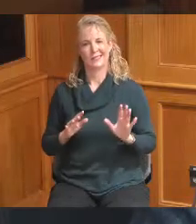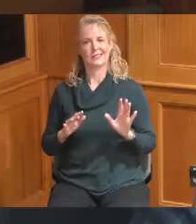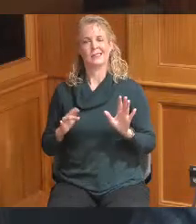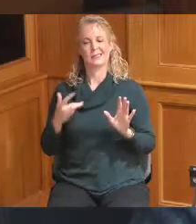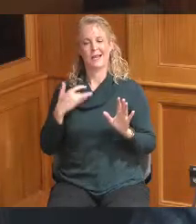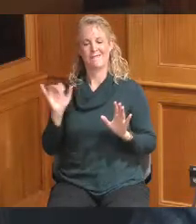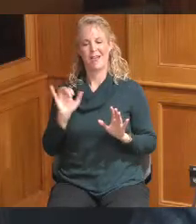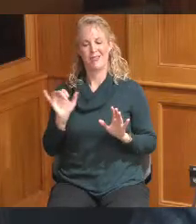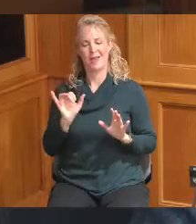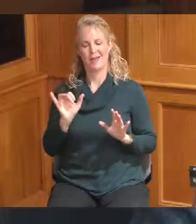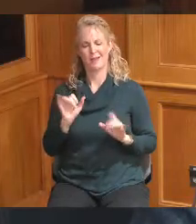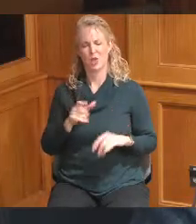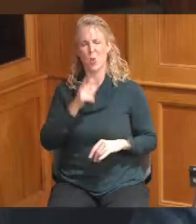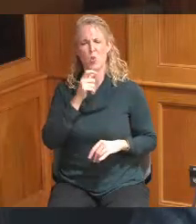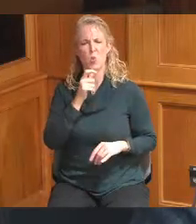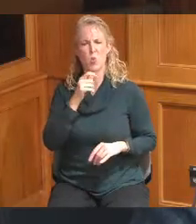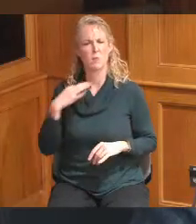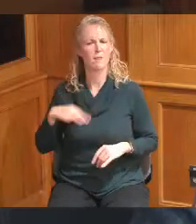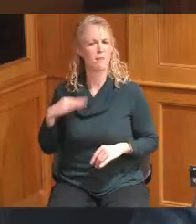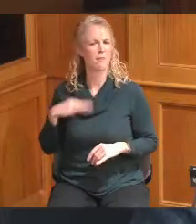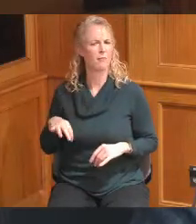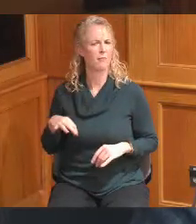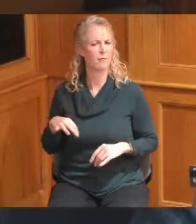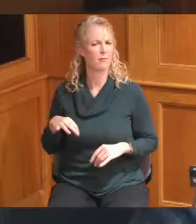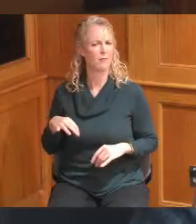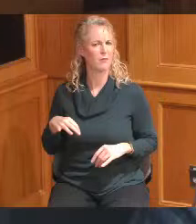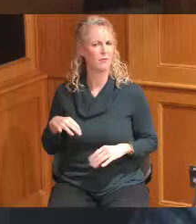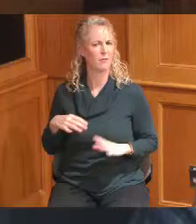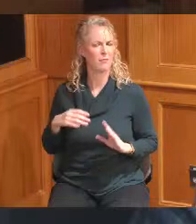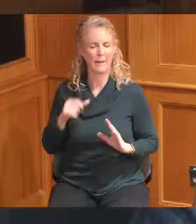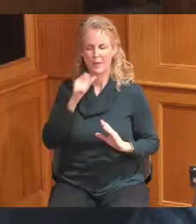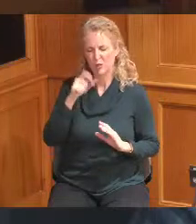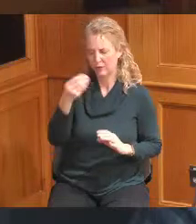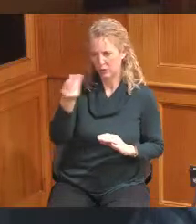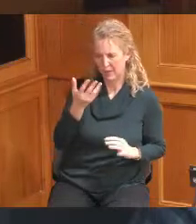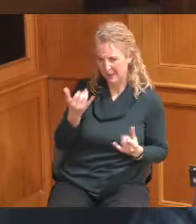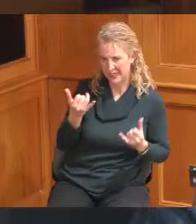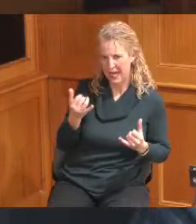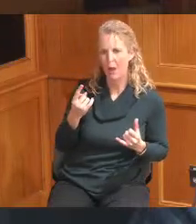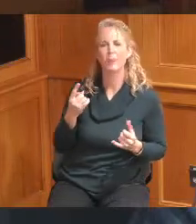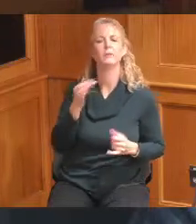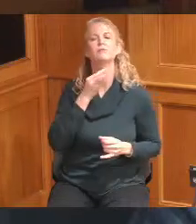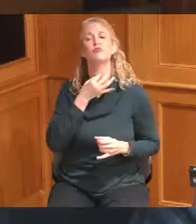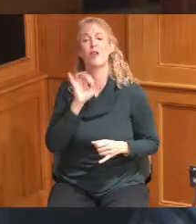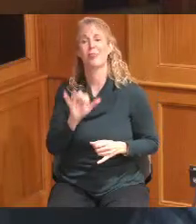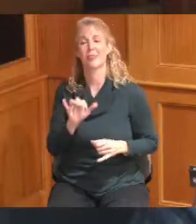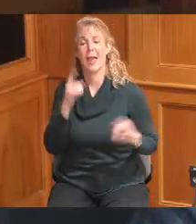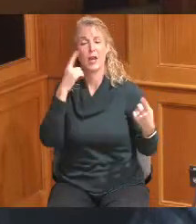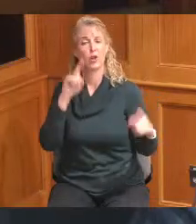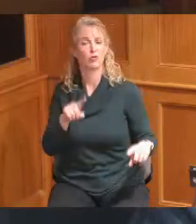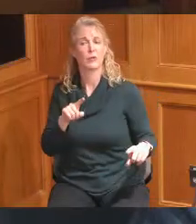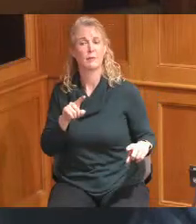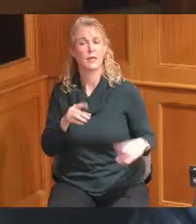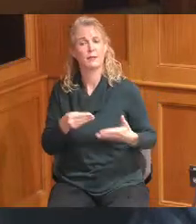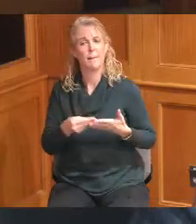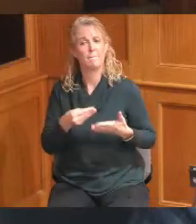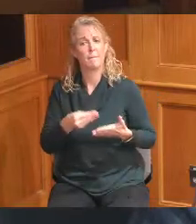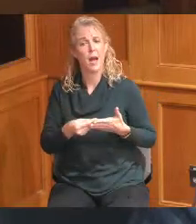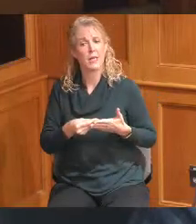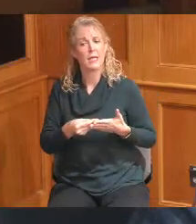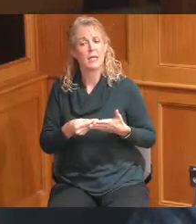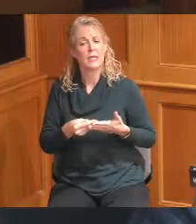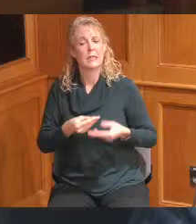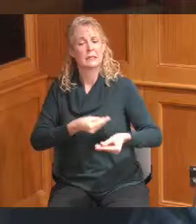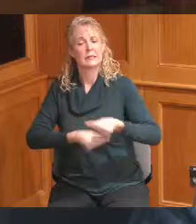think they got some money. Who got some money? You don't have to tell me today, but I want to know, out of that deal, there was some money